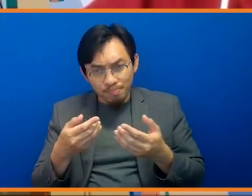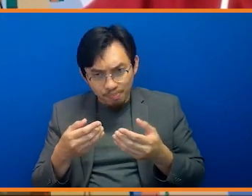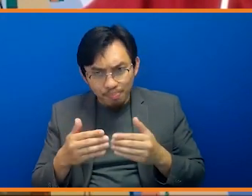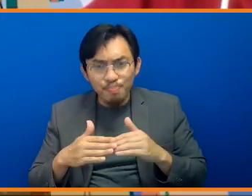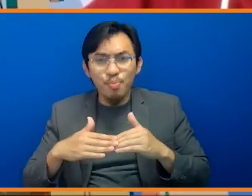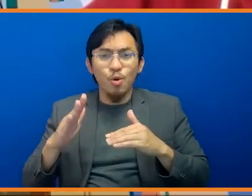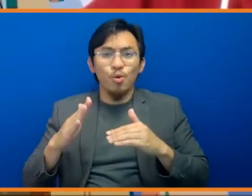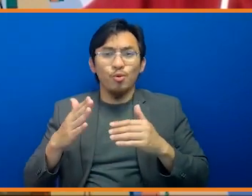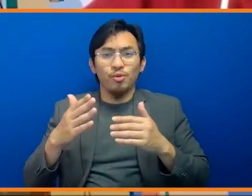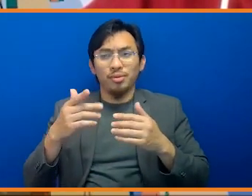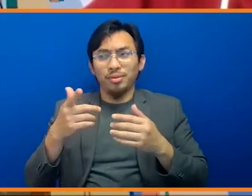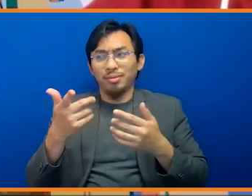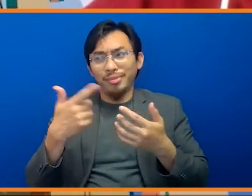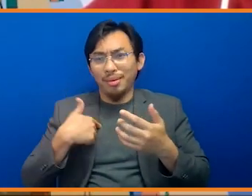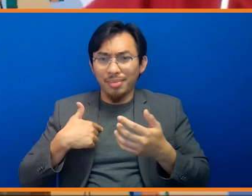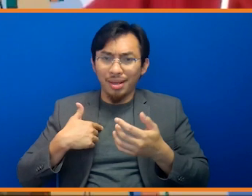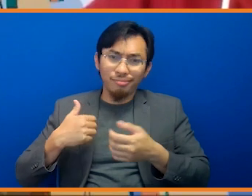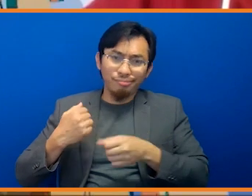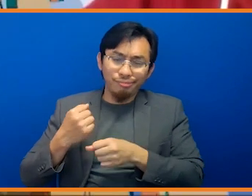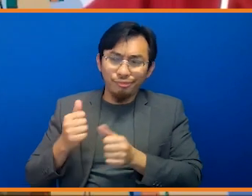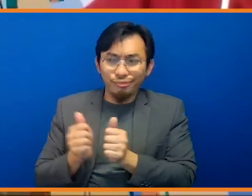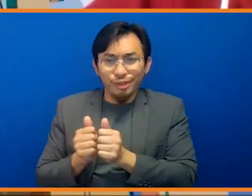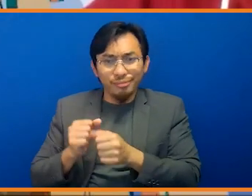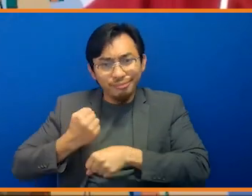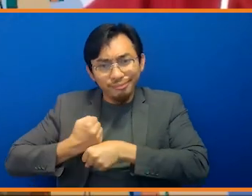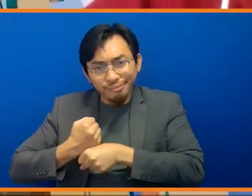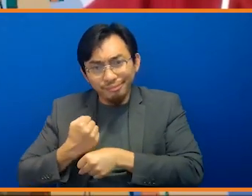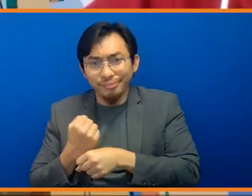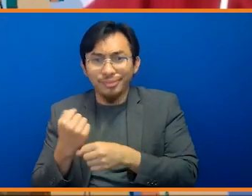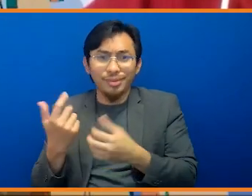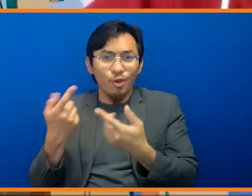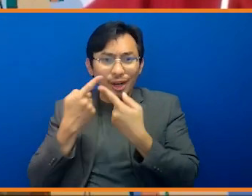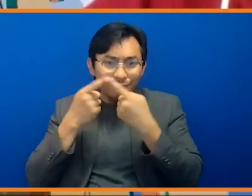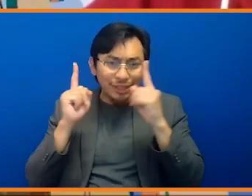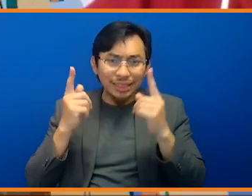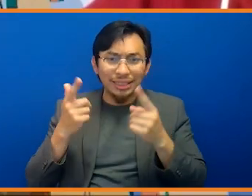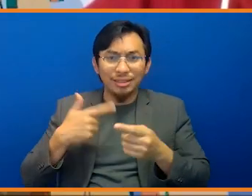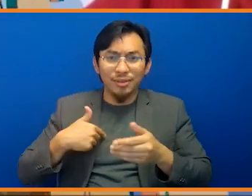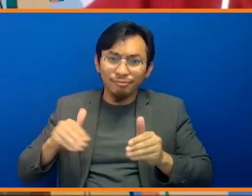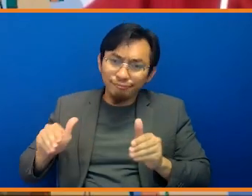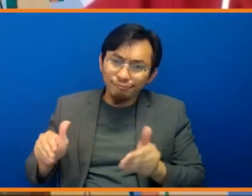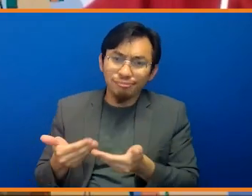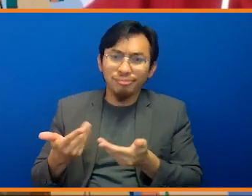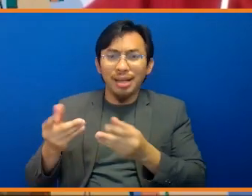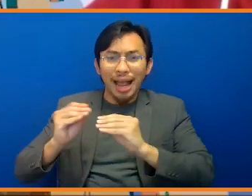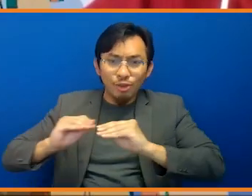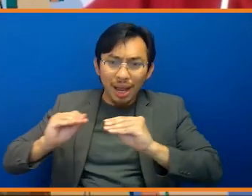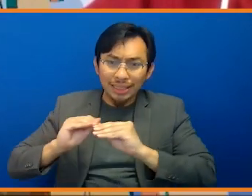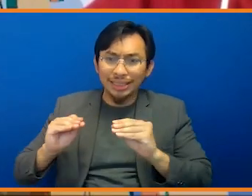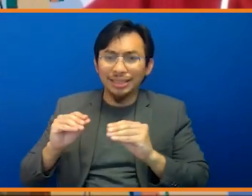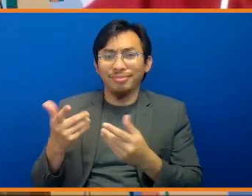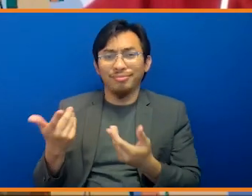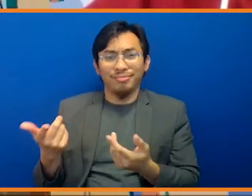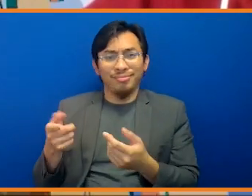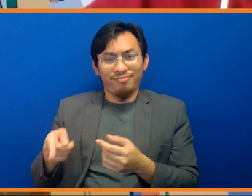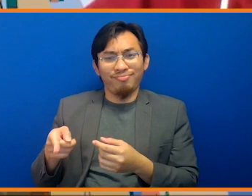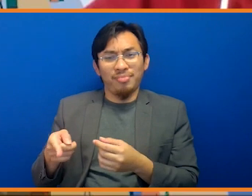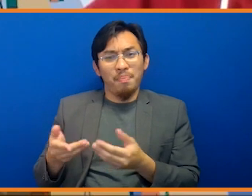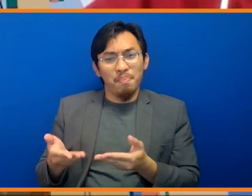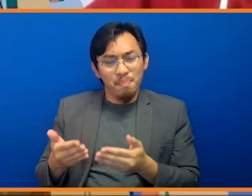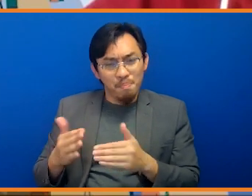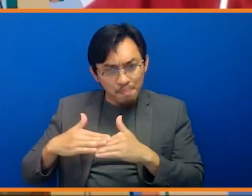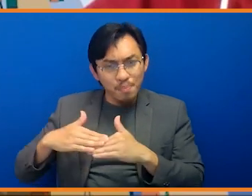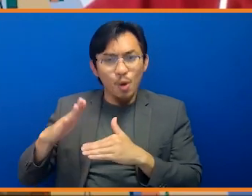my colleges or universities can introduce to these kinds of education as EST educations or STEM educations